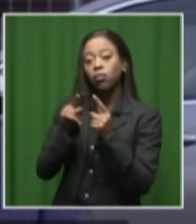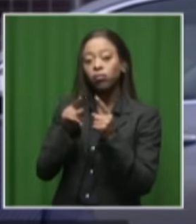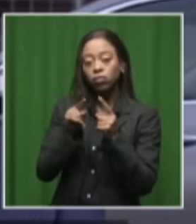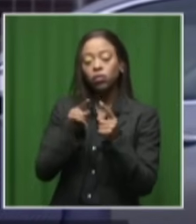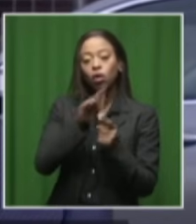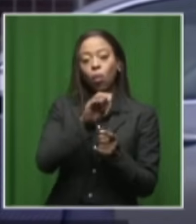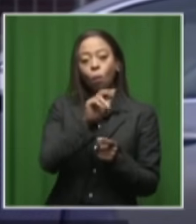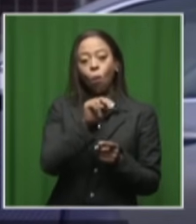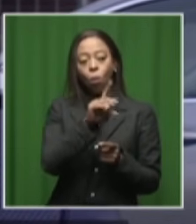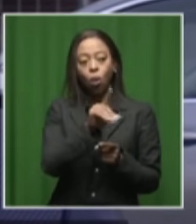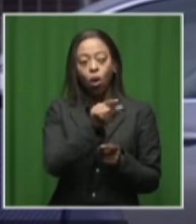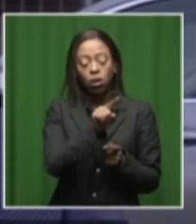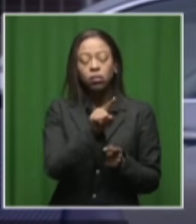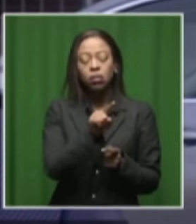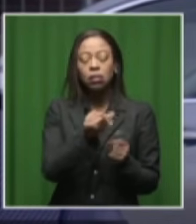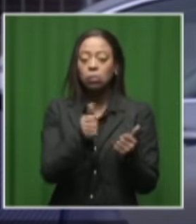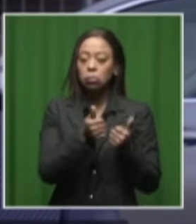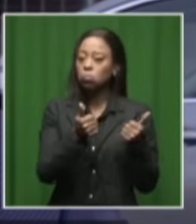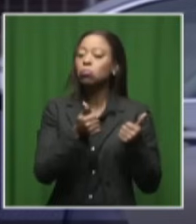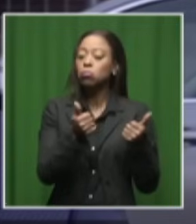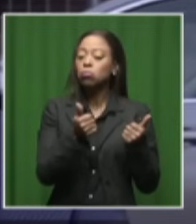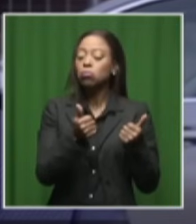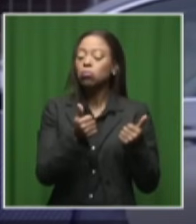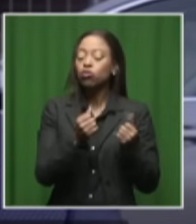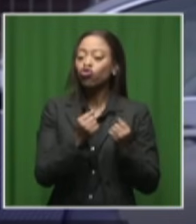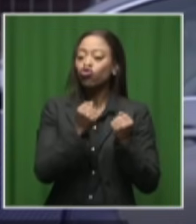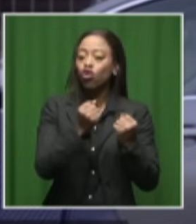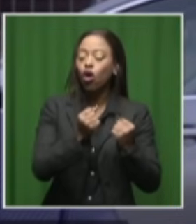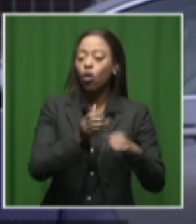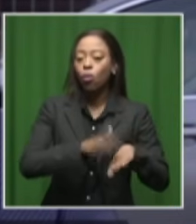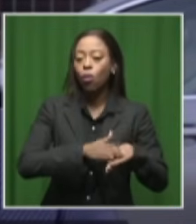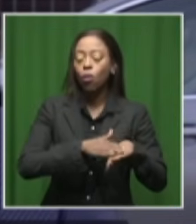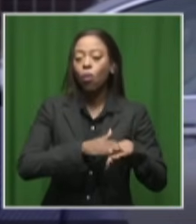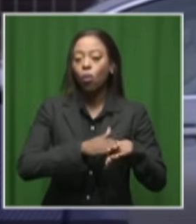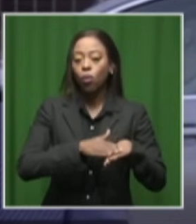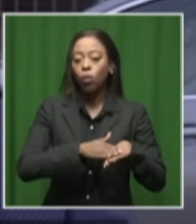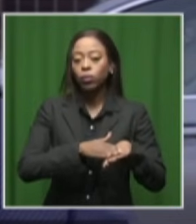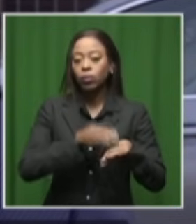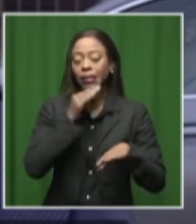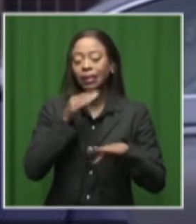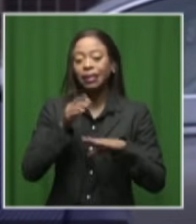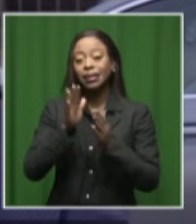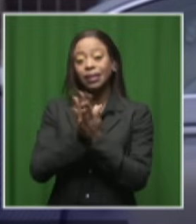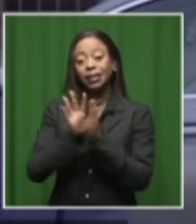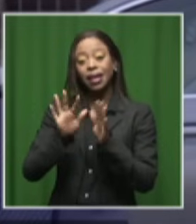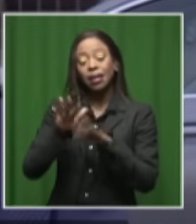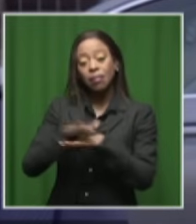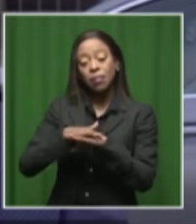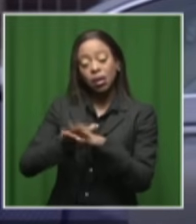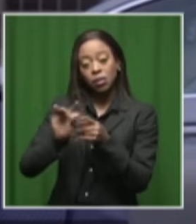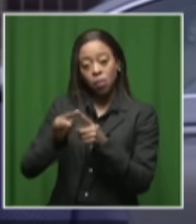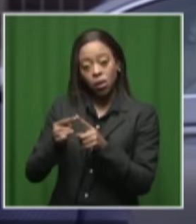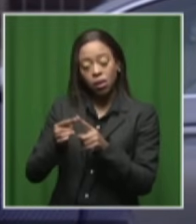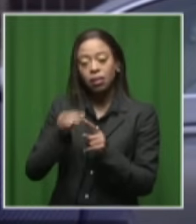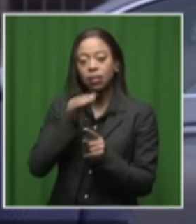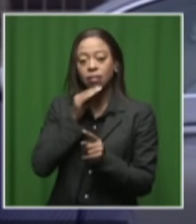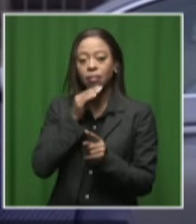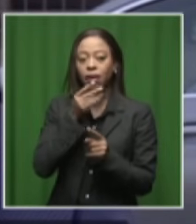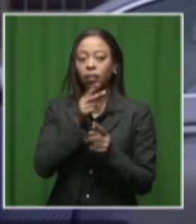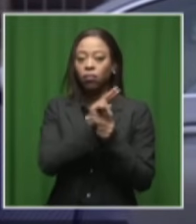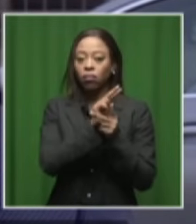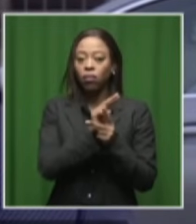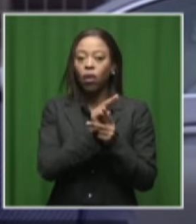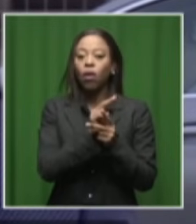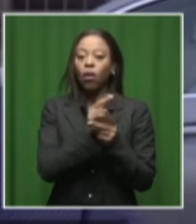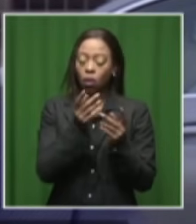actually rallied. In other words, it's actually reacted with some strength, so compressing about 10 basis points at the long end of the curve, meaning that long-dated bonds are up